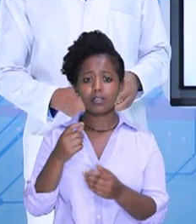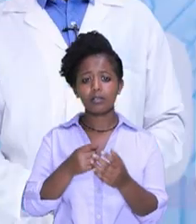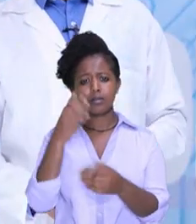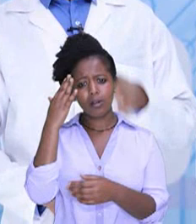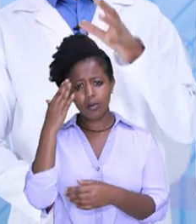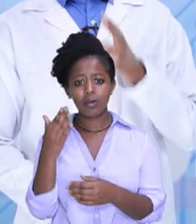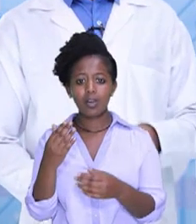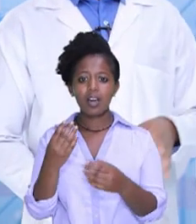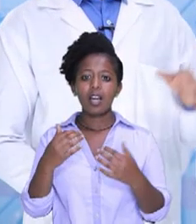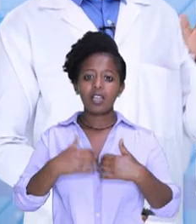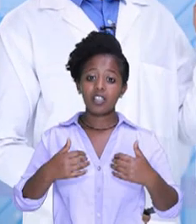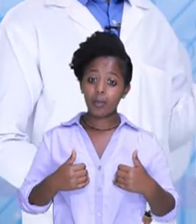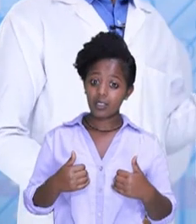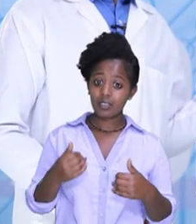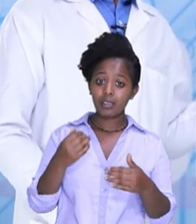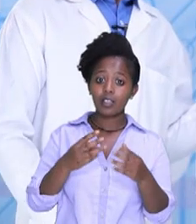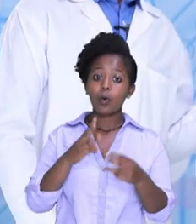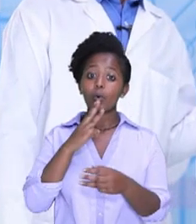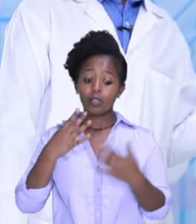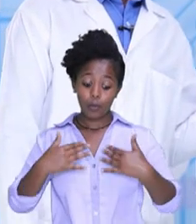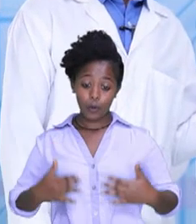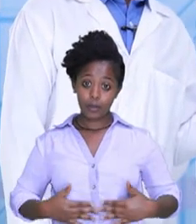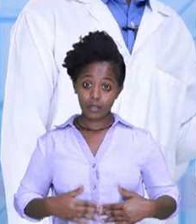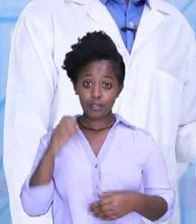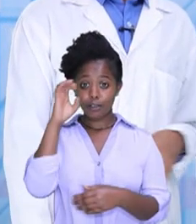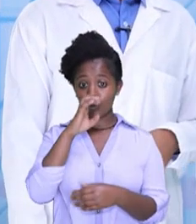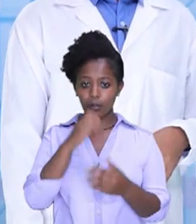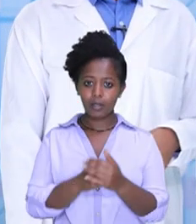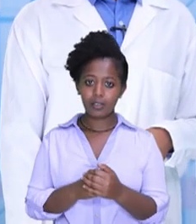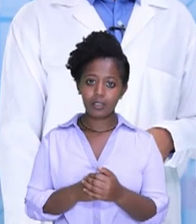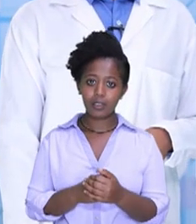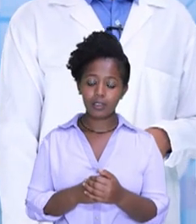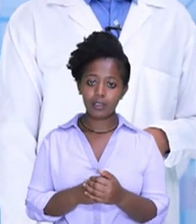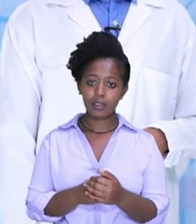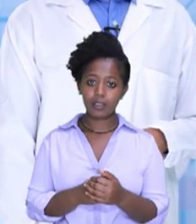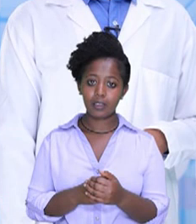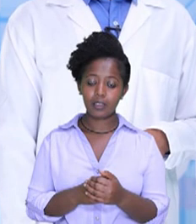know animals which are found in the water bodies of Ethiopia?